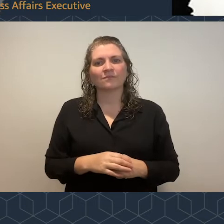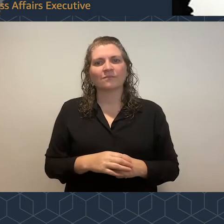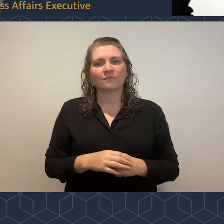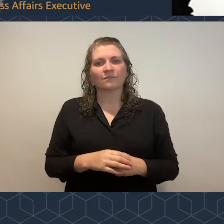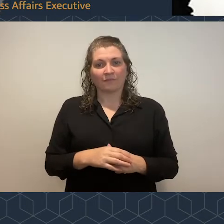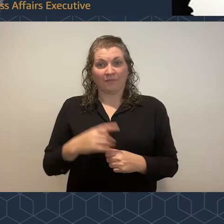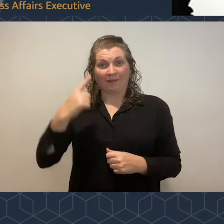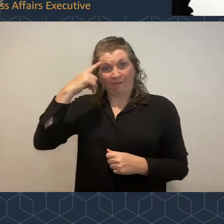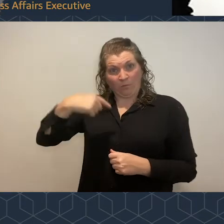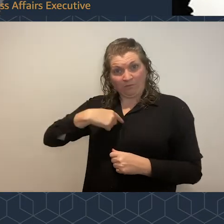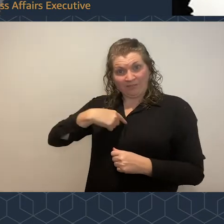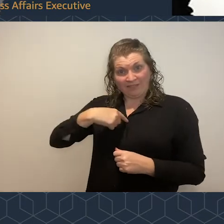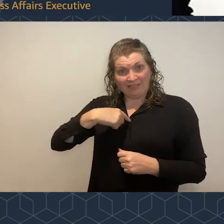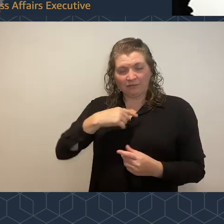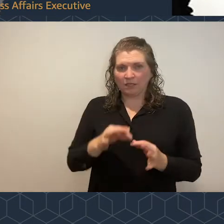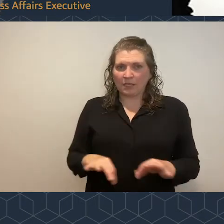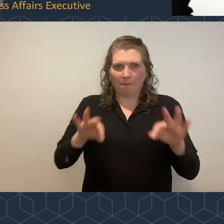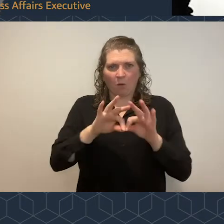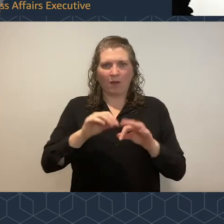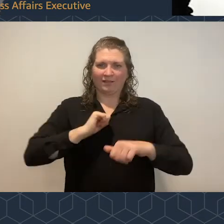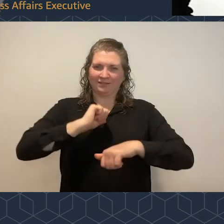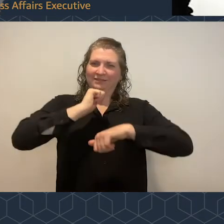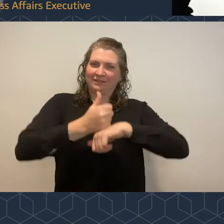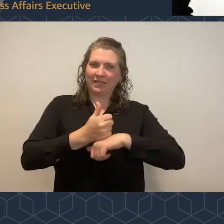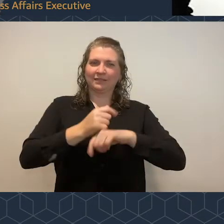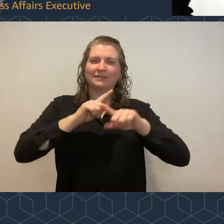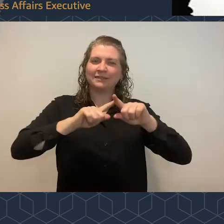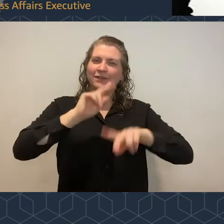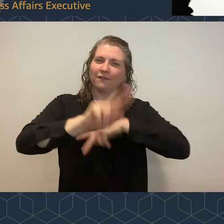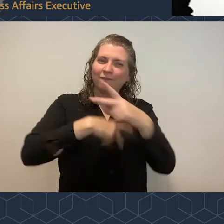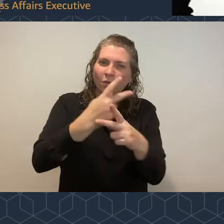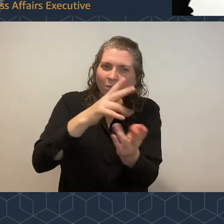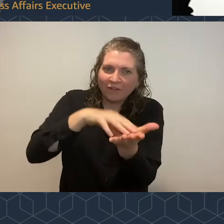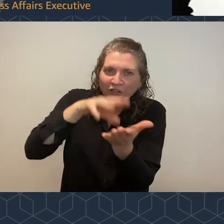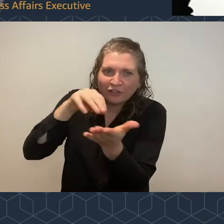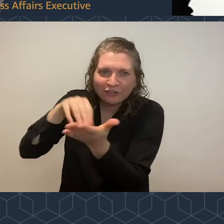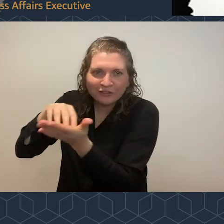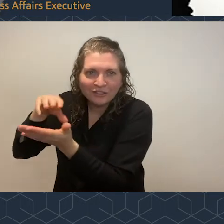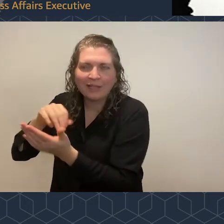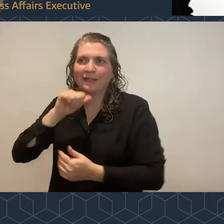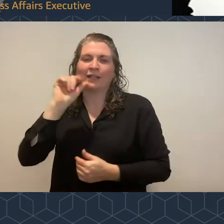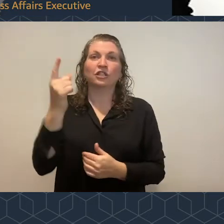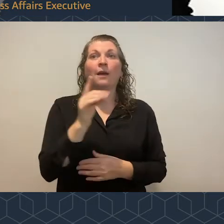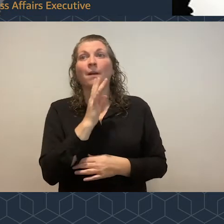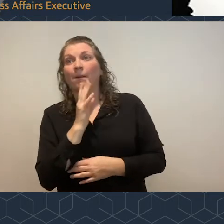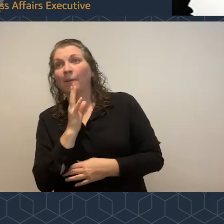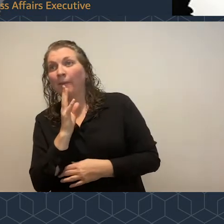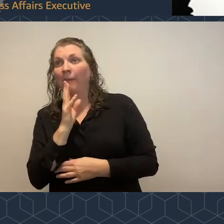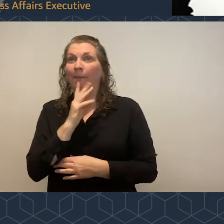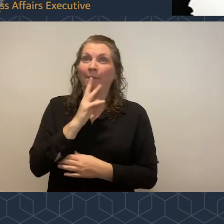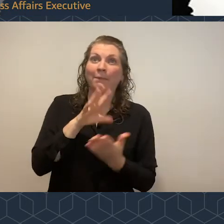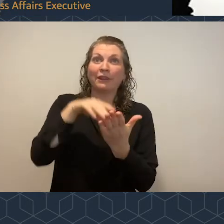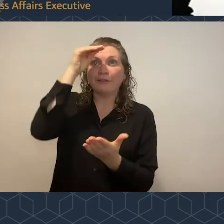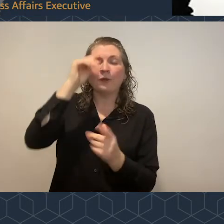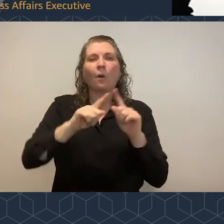And so in regards to preparation, there's different types of forms, but for me as a visual learner, I had it as an Excel